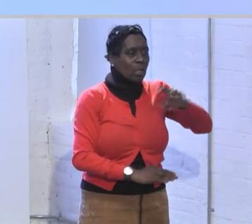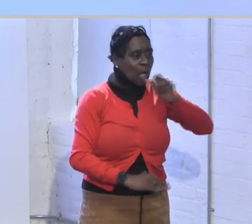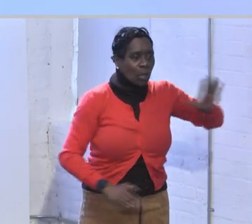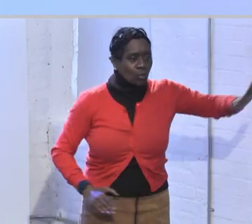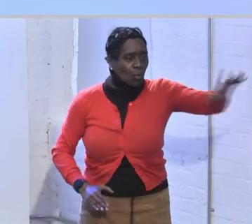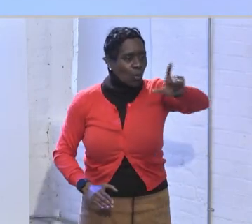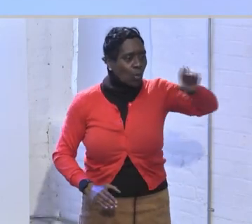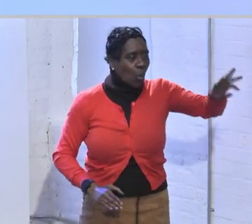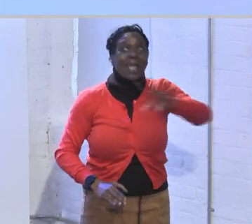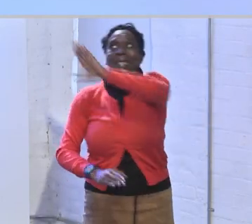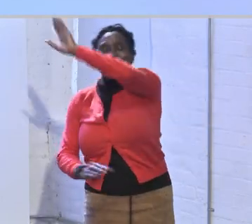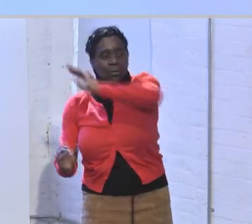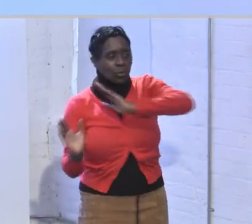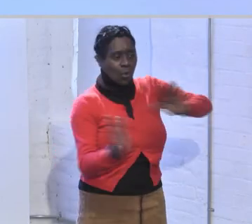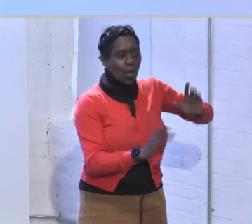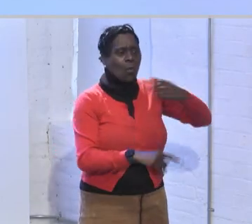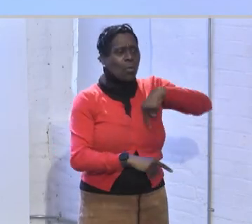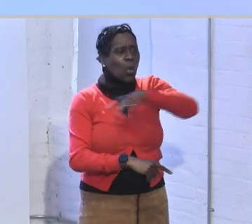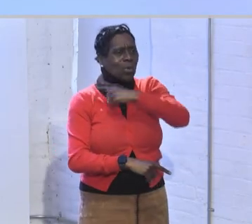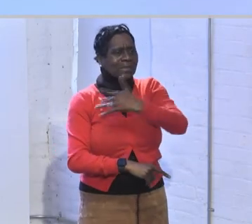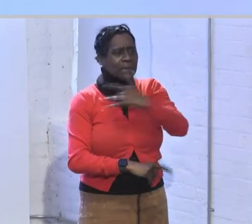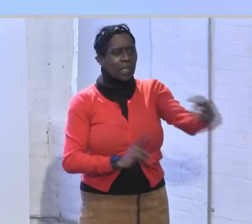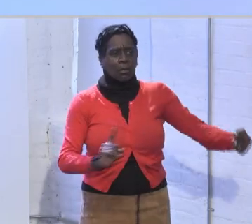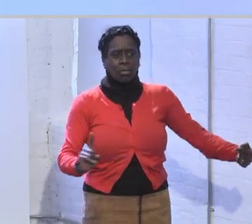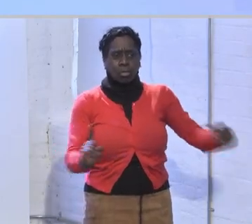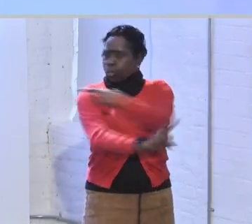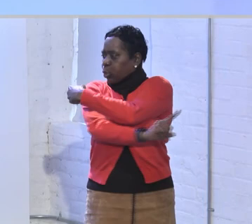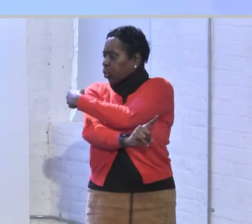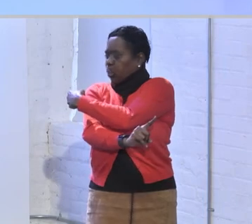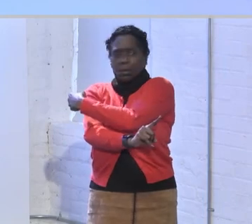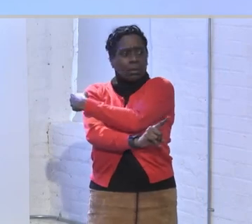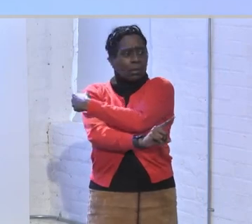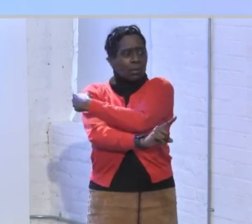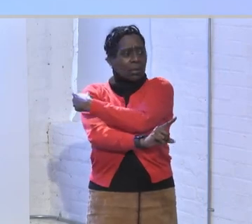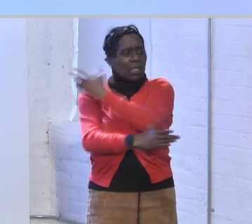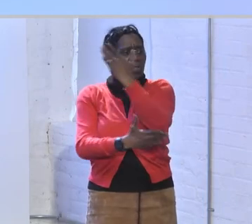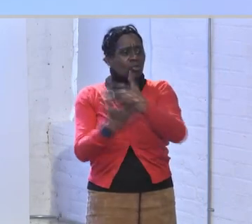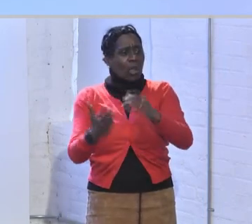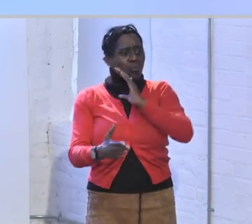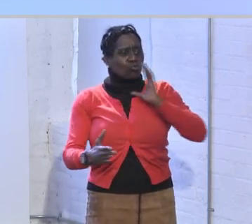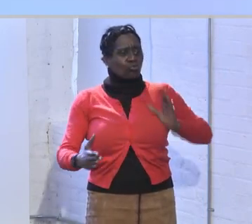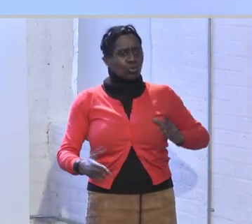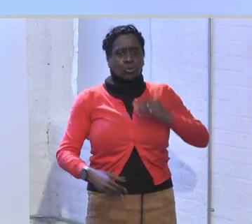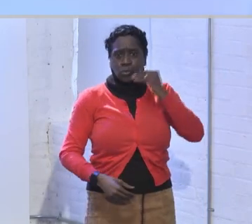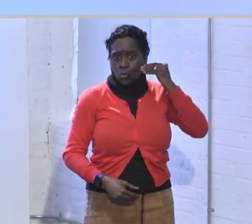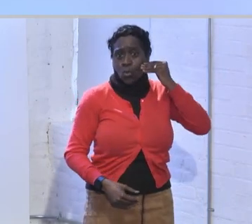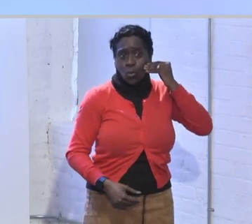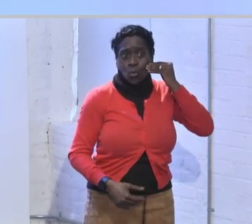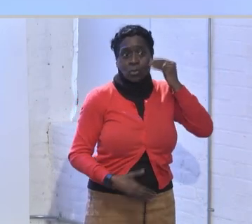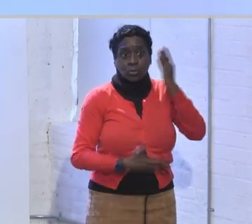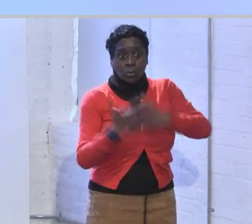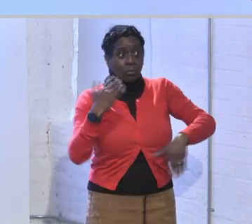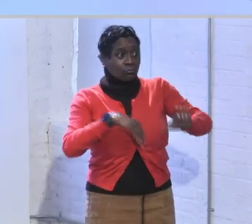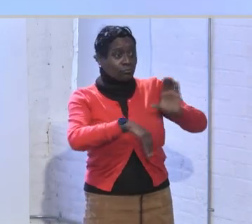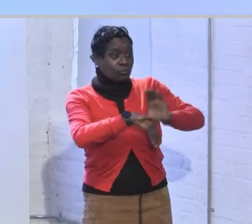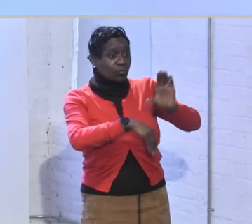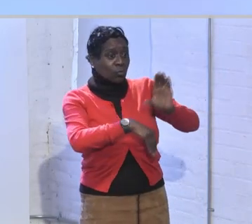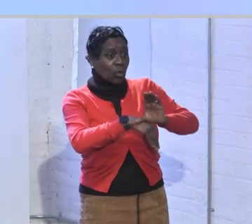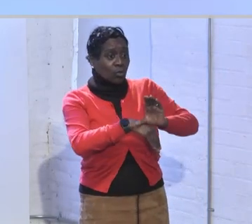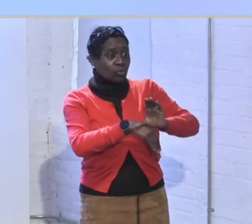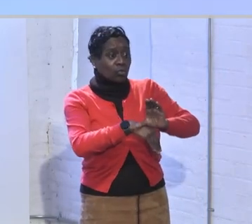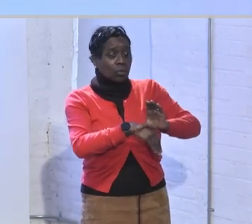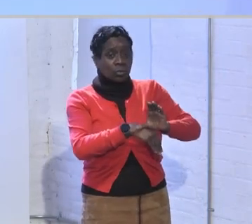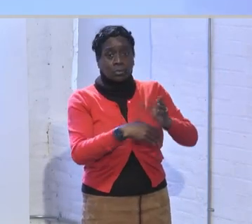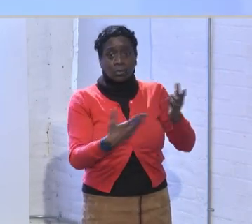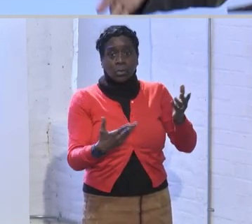where it starts. But I'm afraid that we get way out of balance. In some Christian homes and some, I think, churches, that's what it's